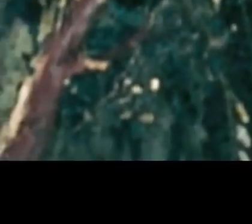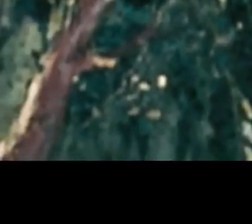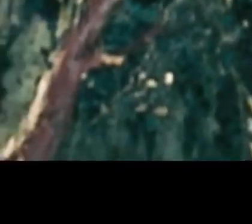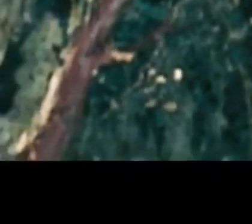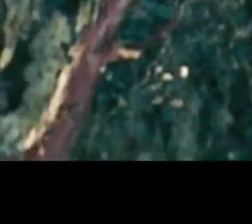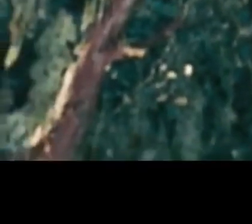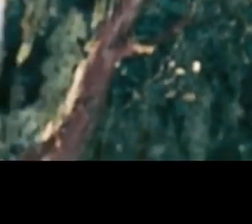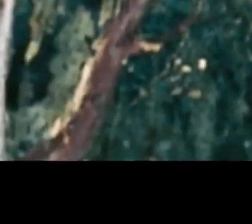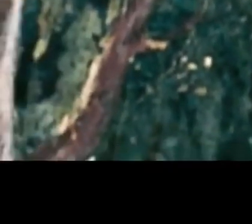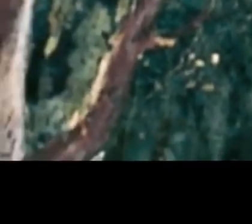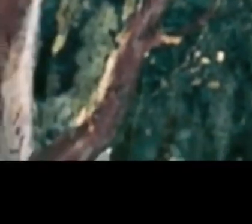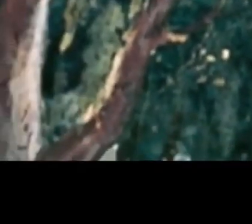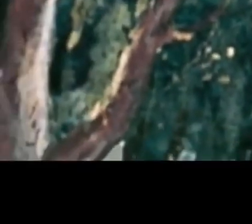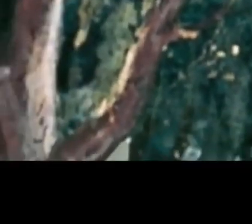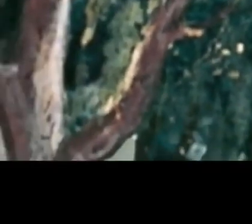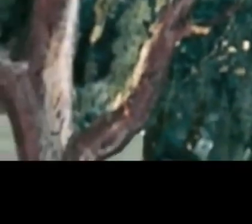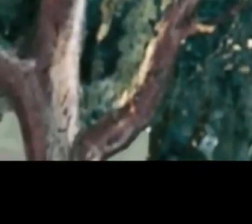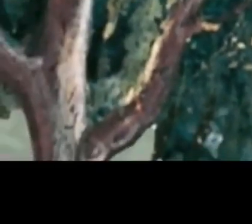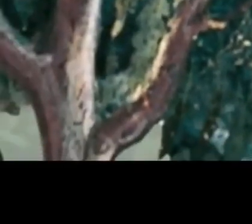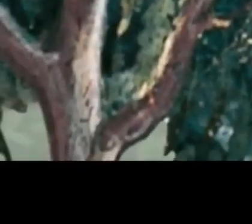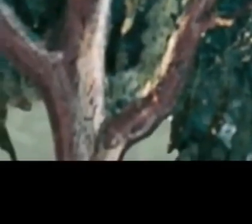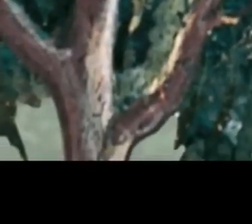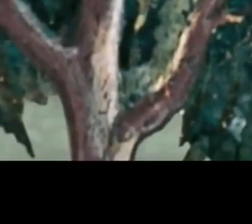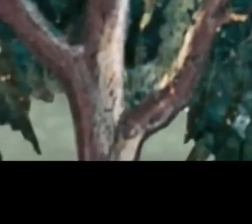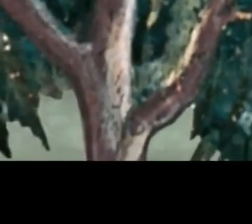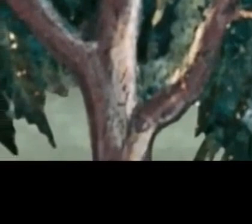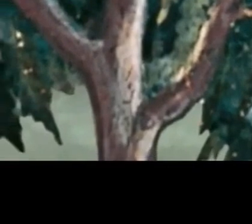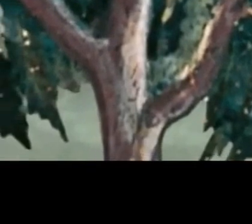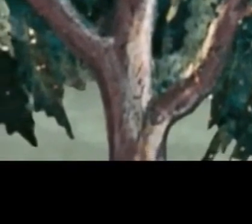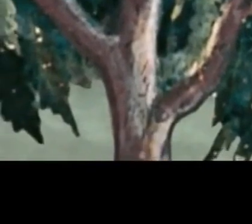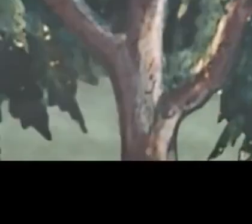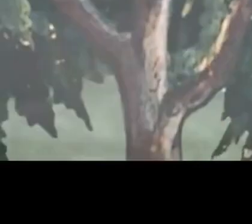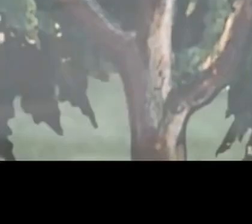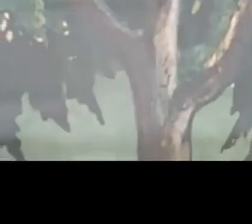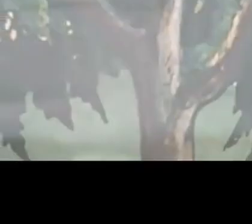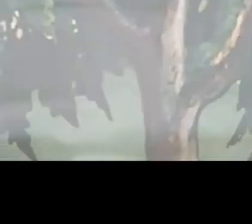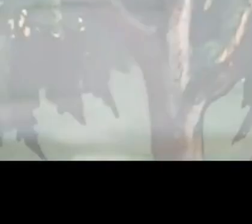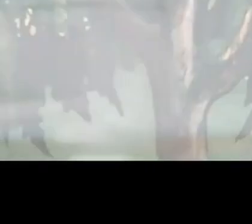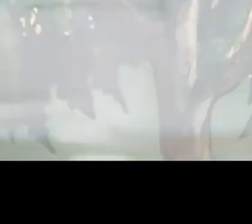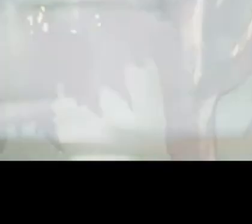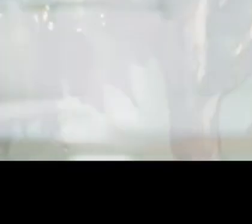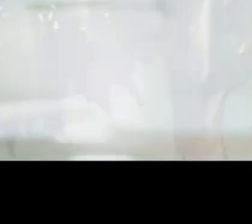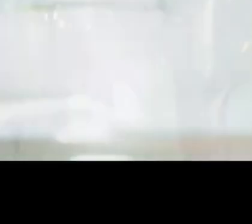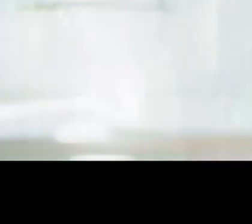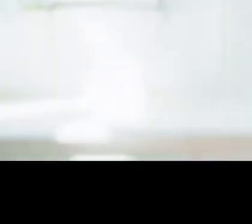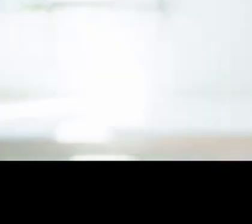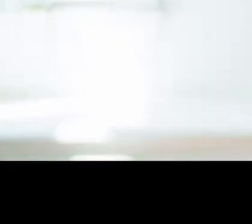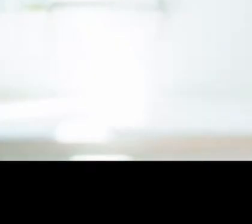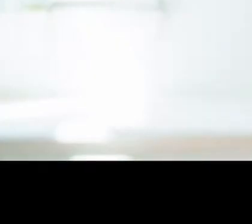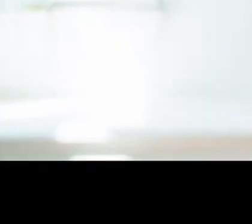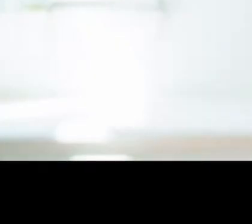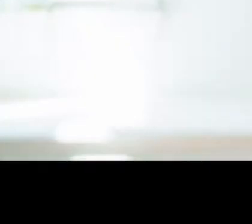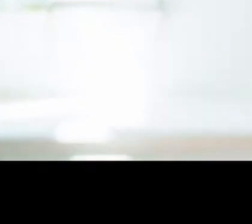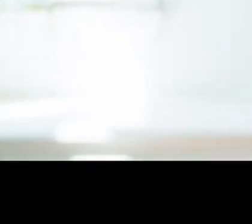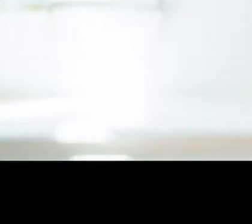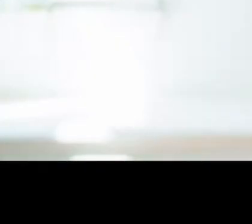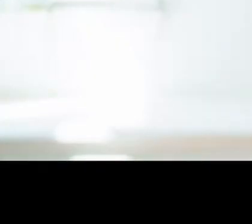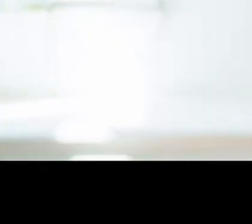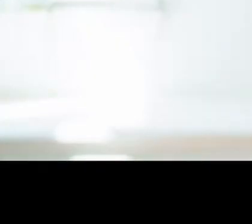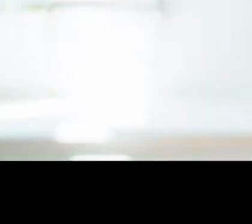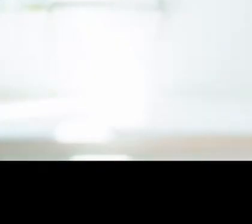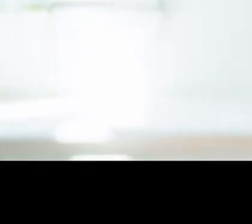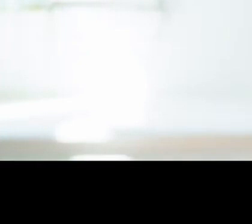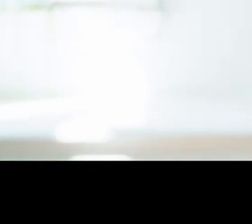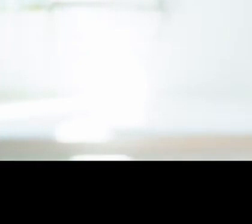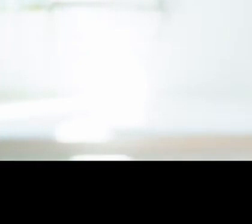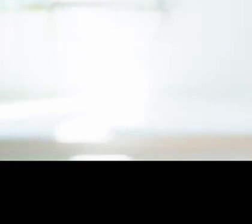Tea house music, or we call silk and bamboo music, is a big part of Chinese traditional musical